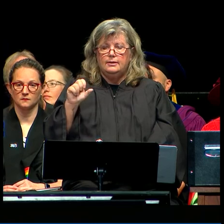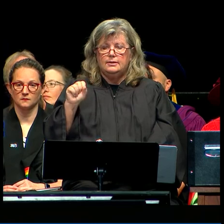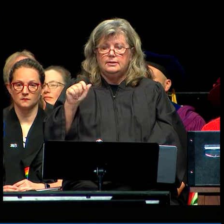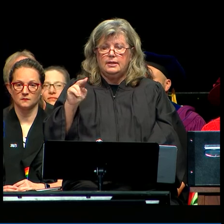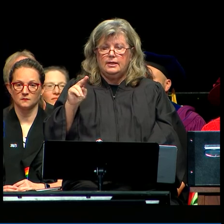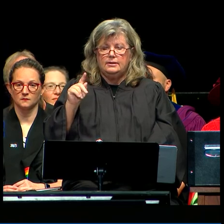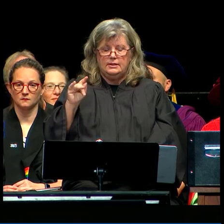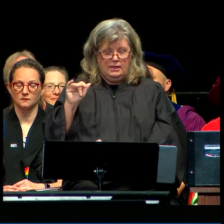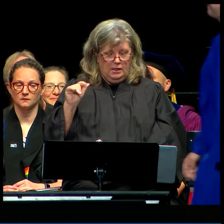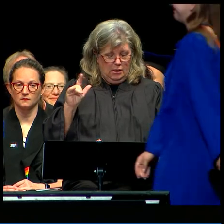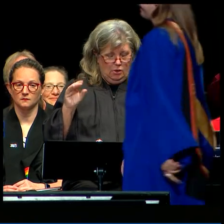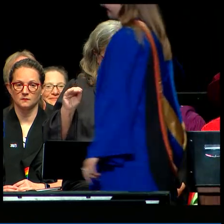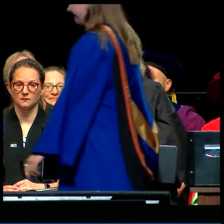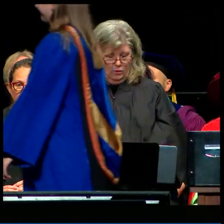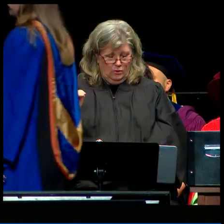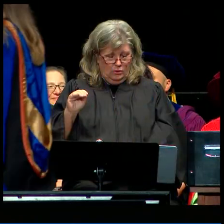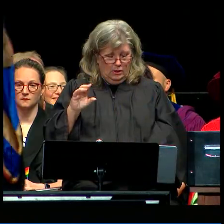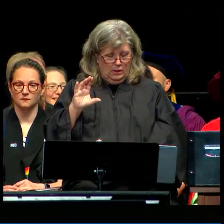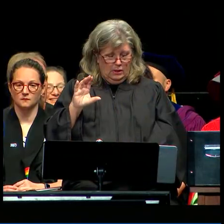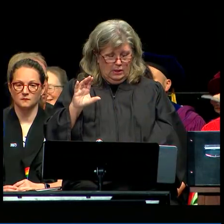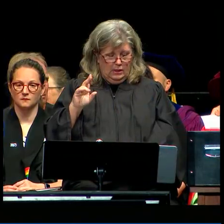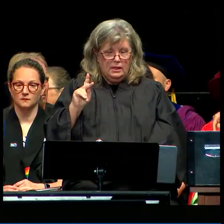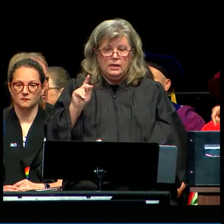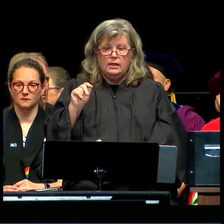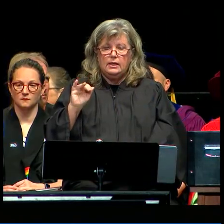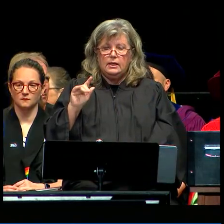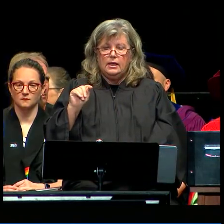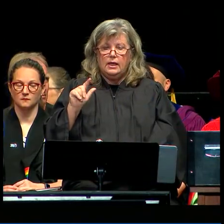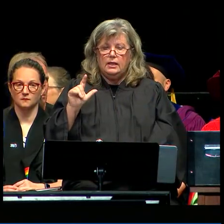Caitlin Sims, with distinction.